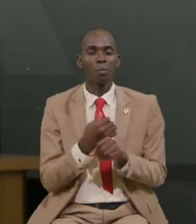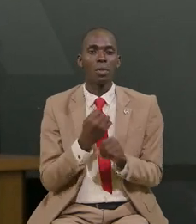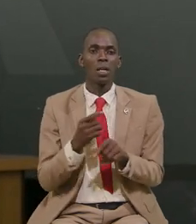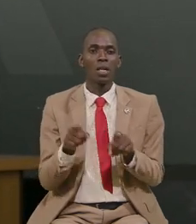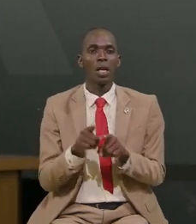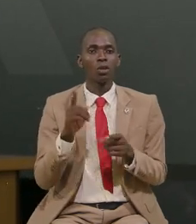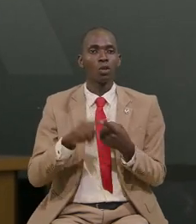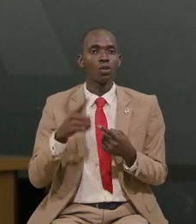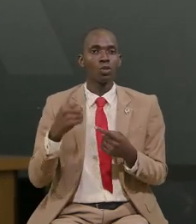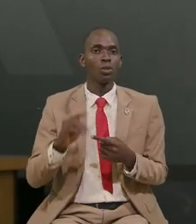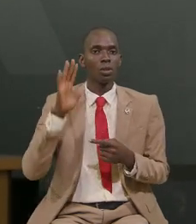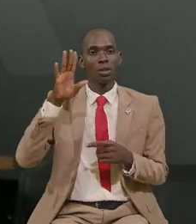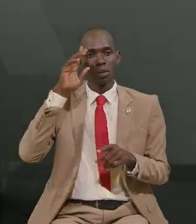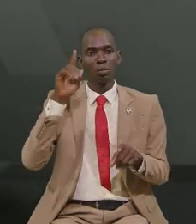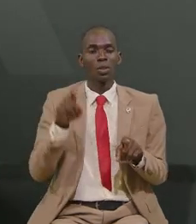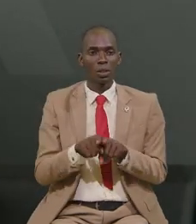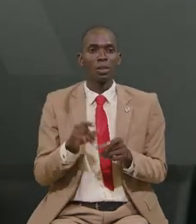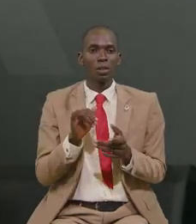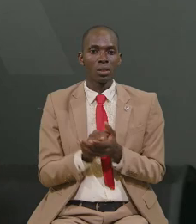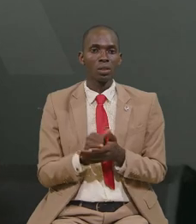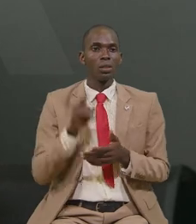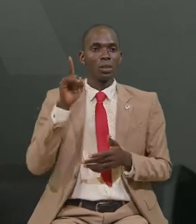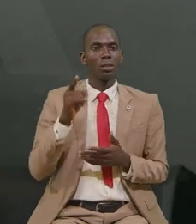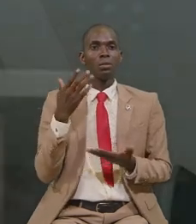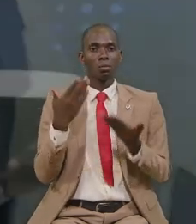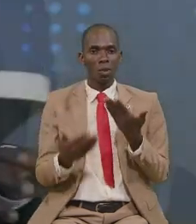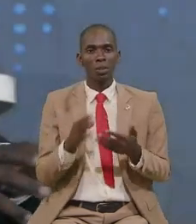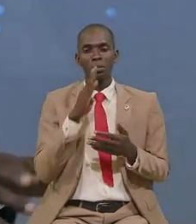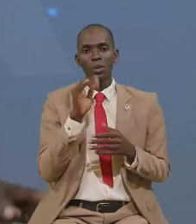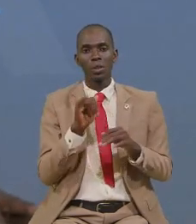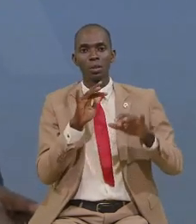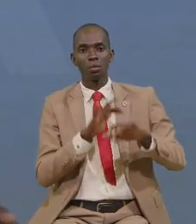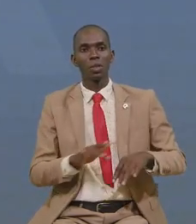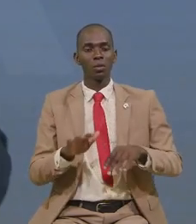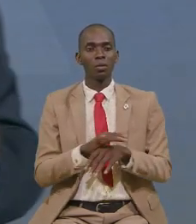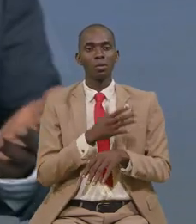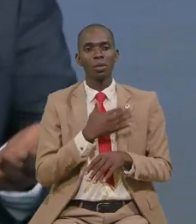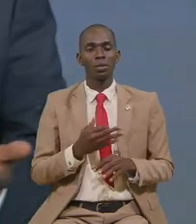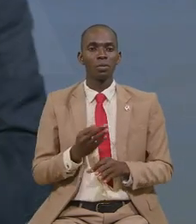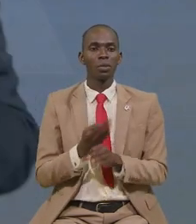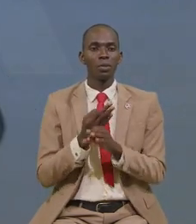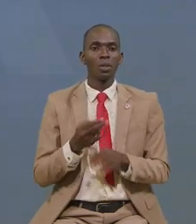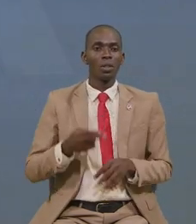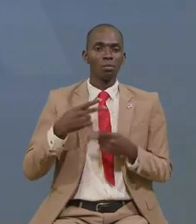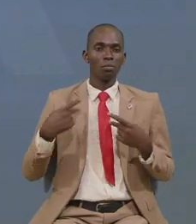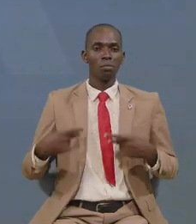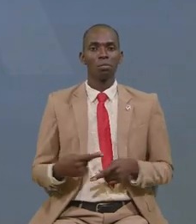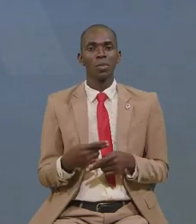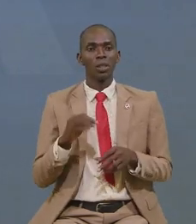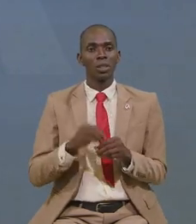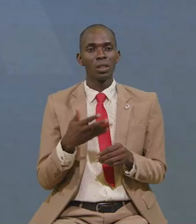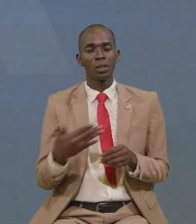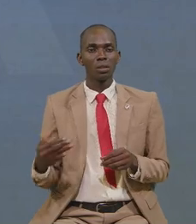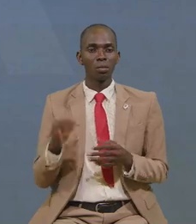merciful and a faithful high priest in things pertaining to God, to